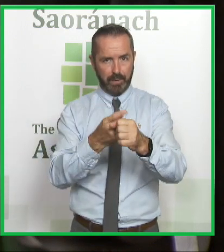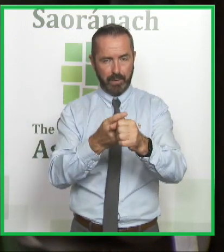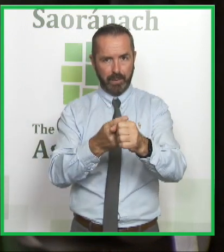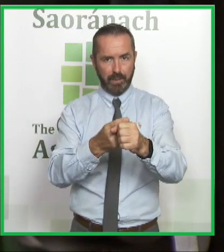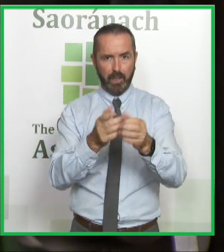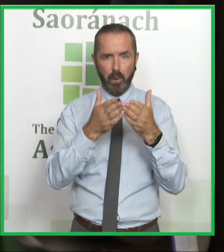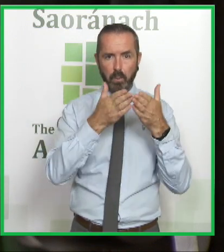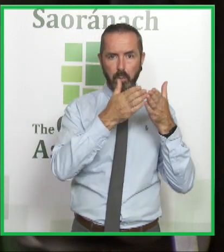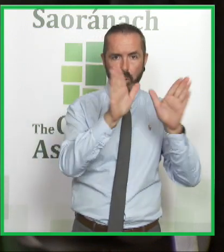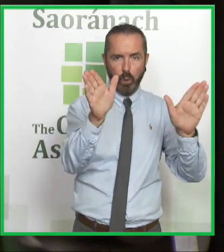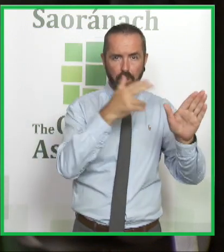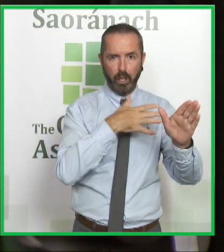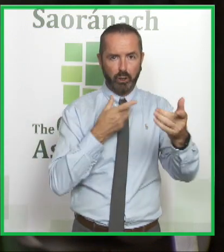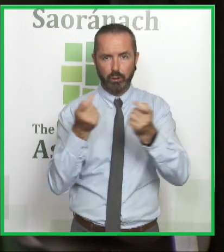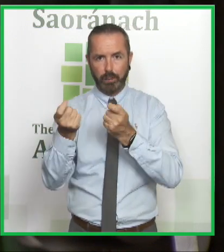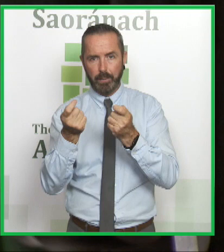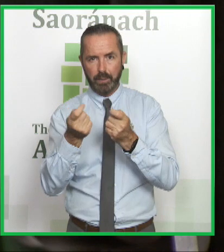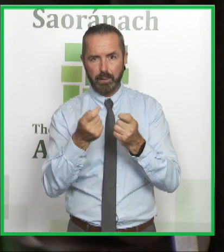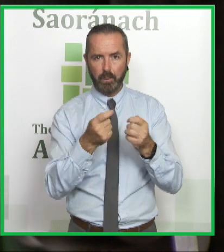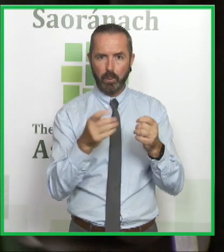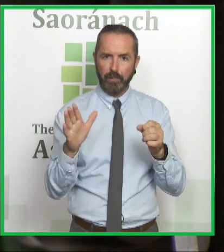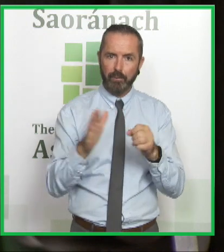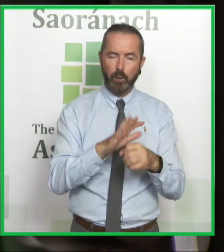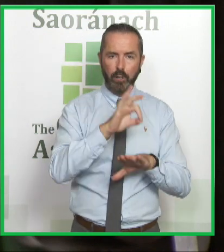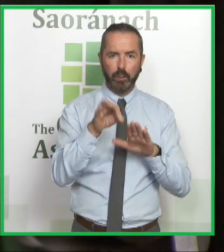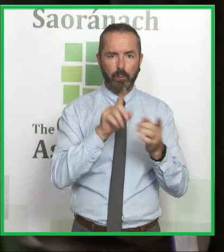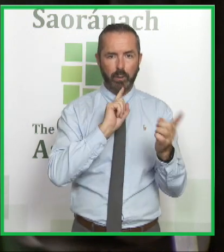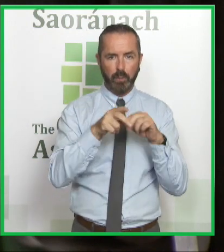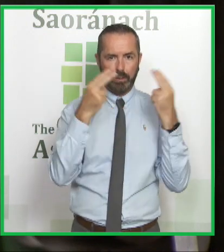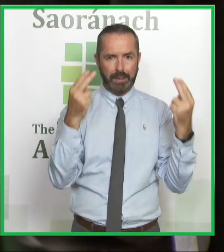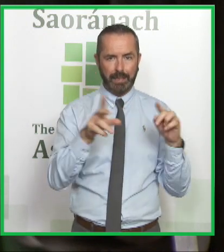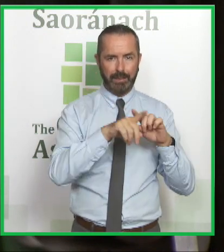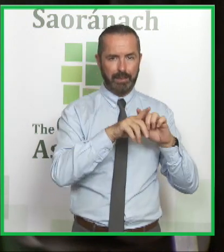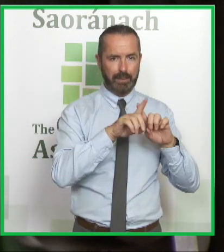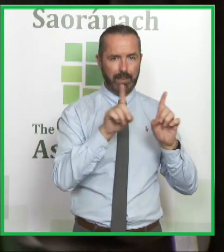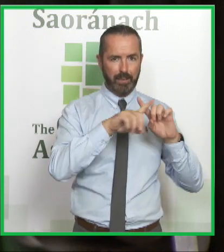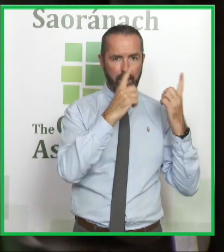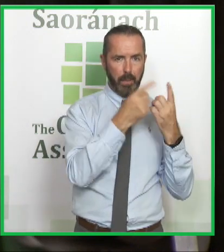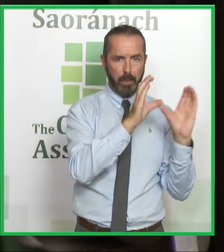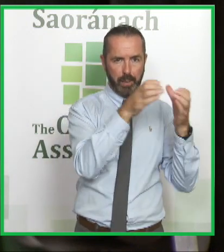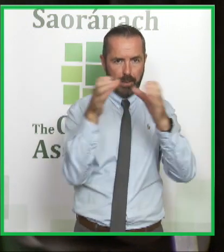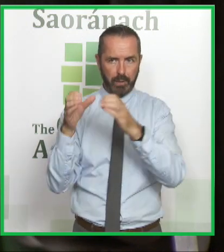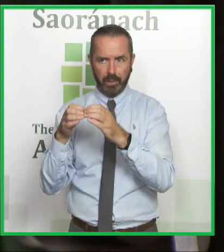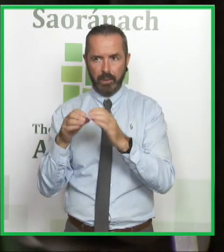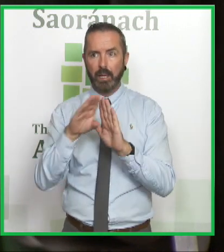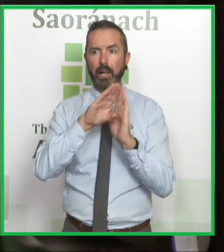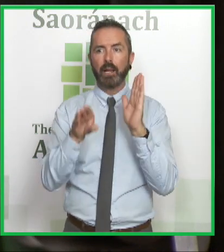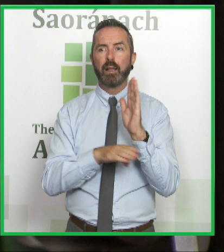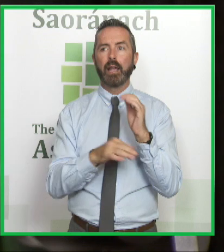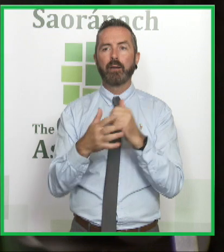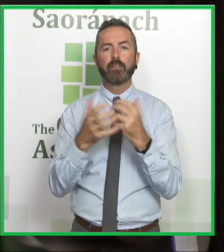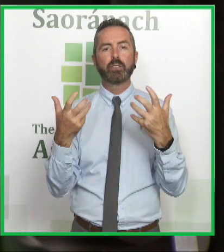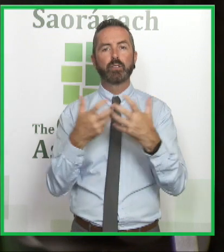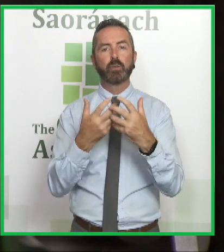than addiction treatment and requires a whole of government response. The lack of suitable accommodation in particular to support those